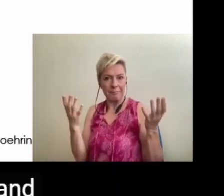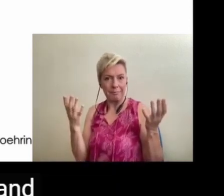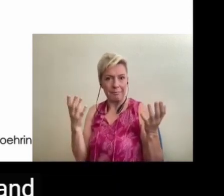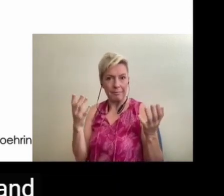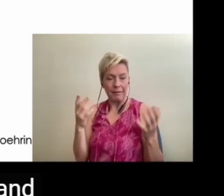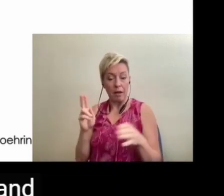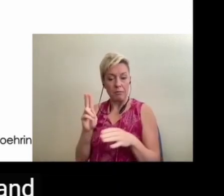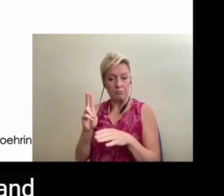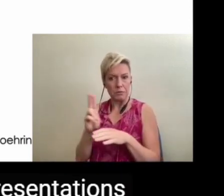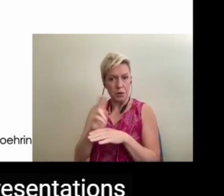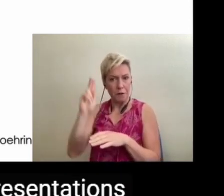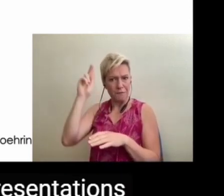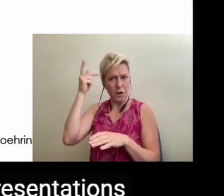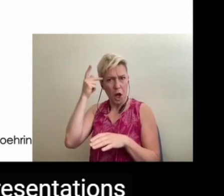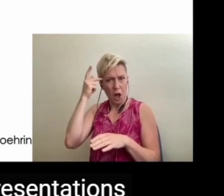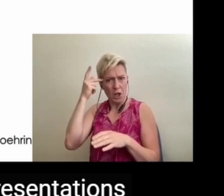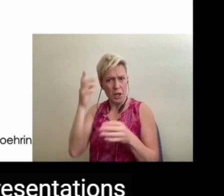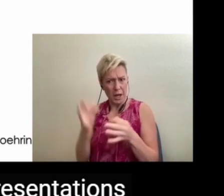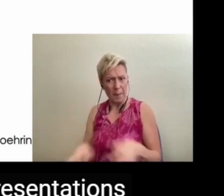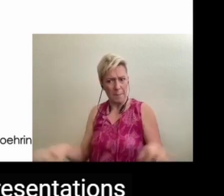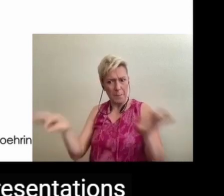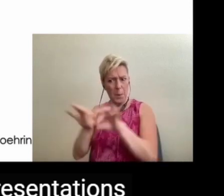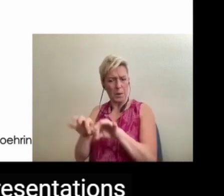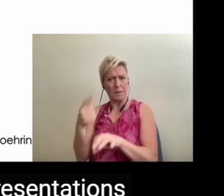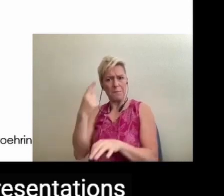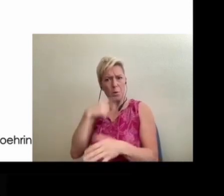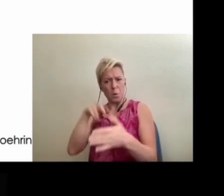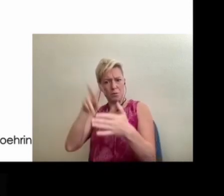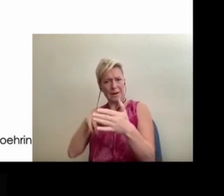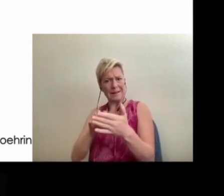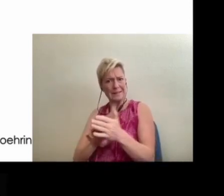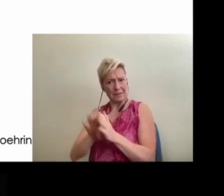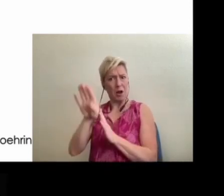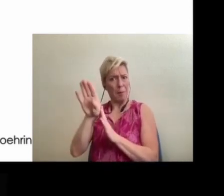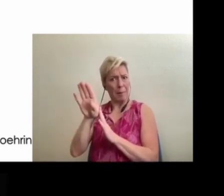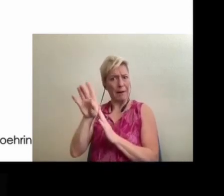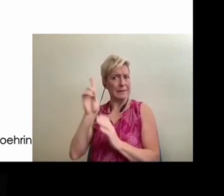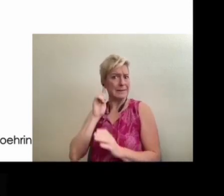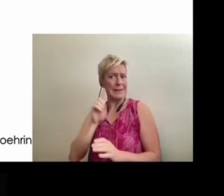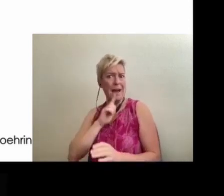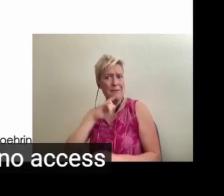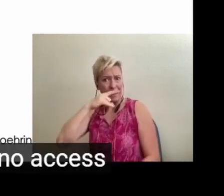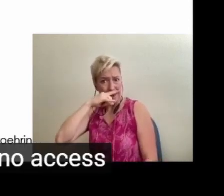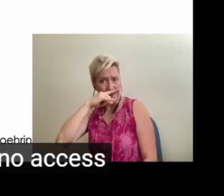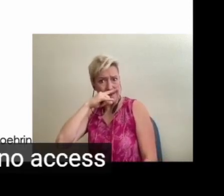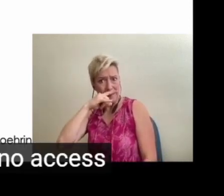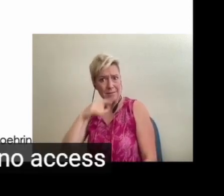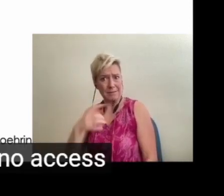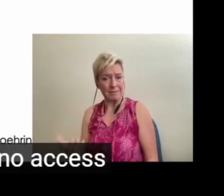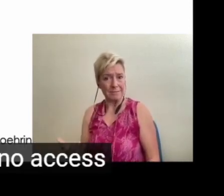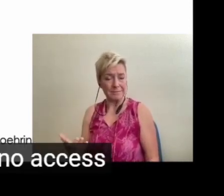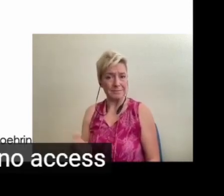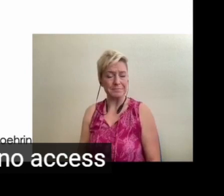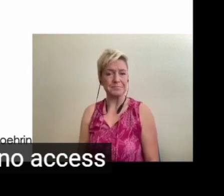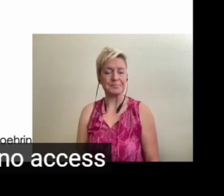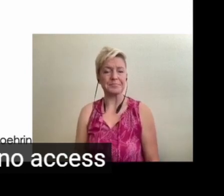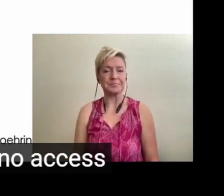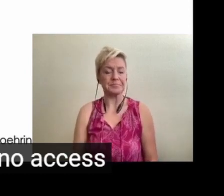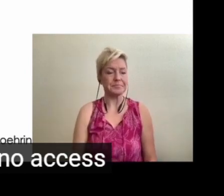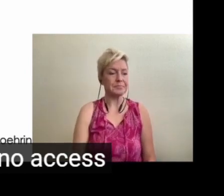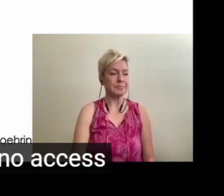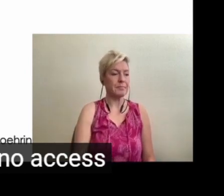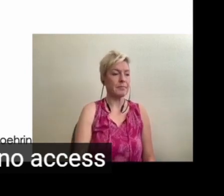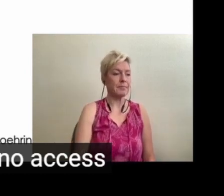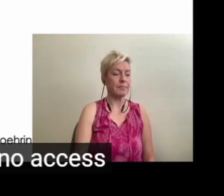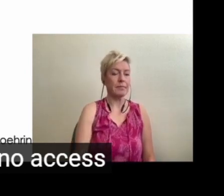development, and the importance of phonological representations may last into adulthood. But deaf readers have